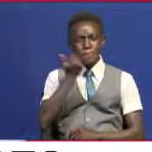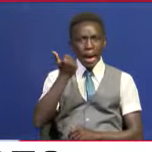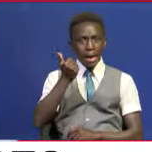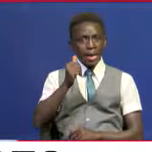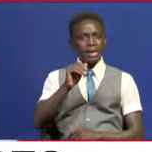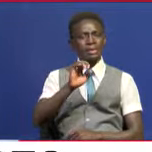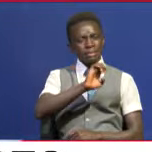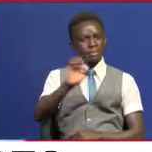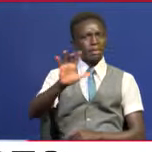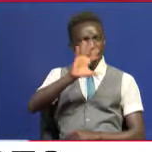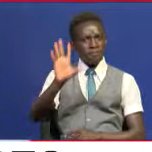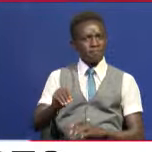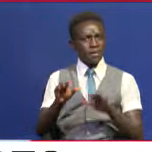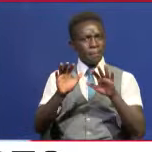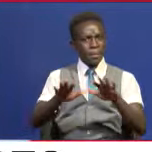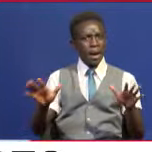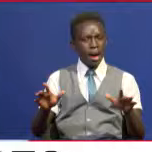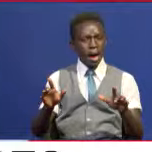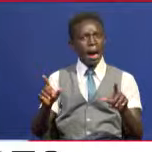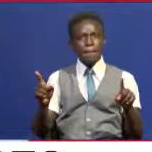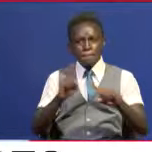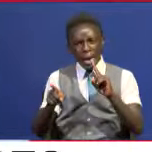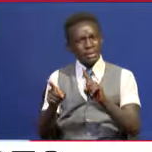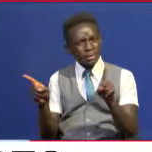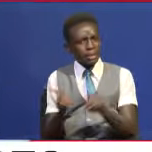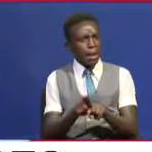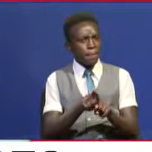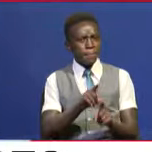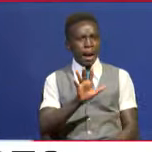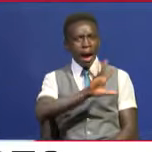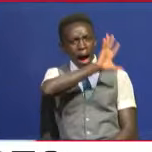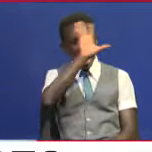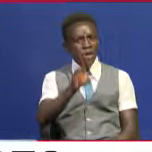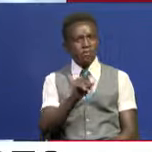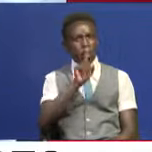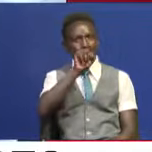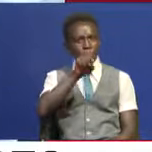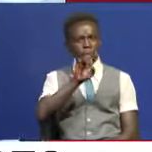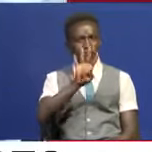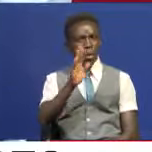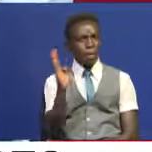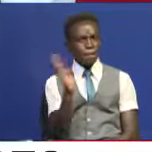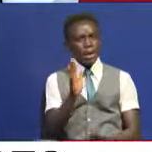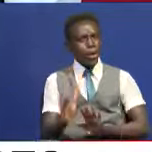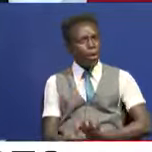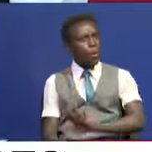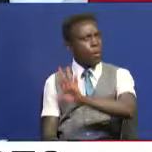is the 1.4 billion market that is Africa free trade.